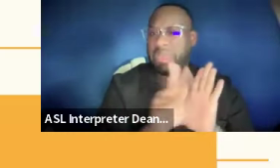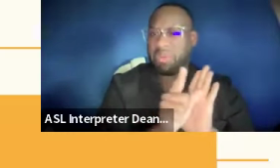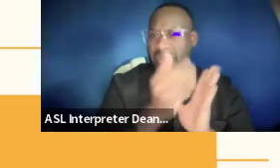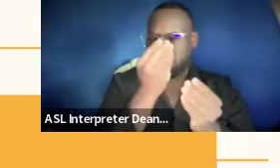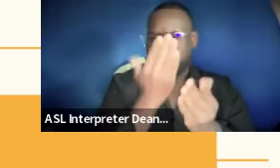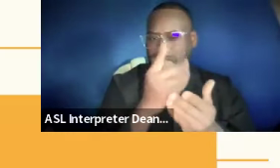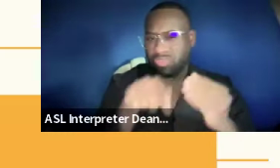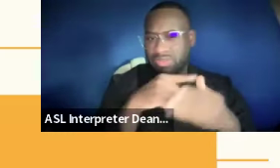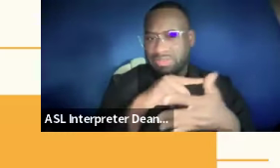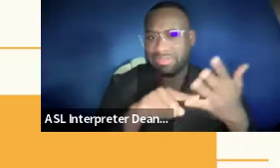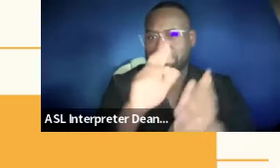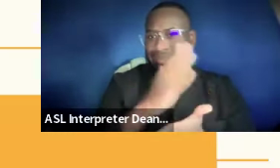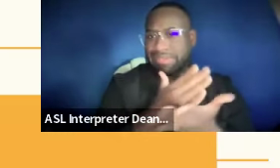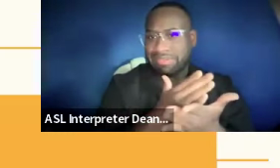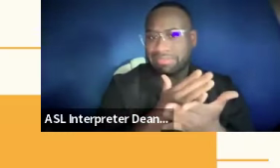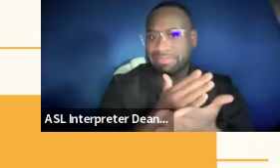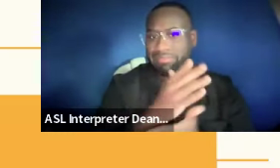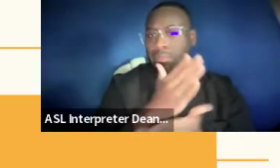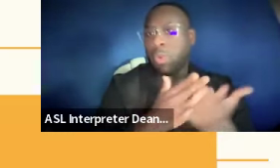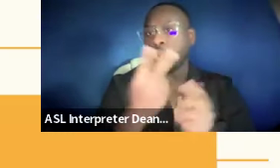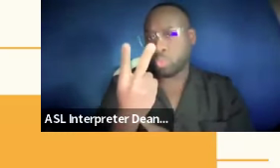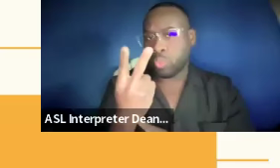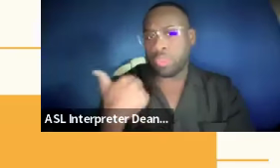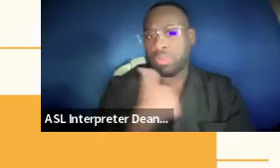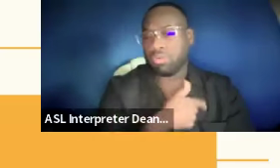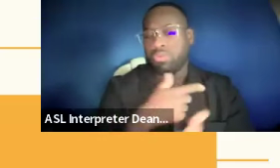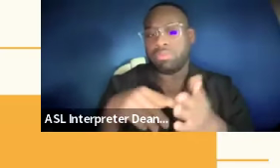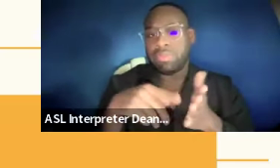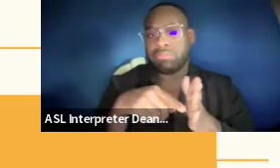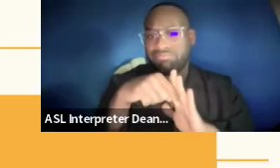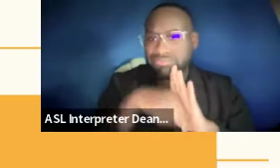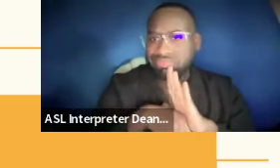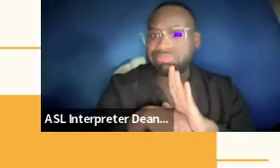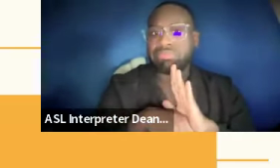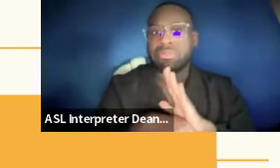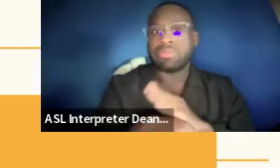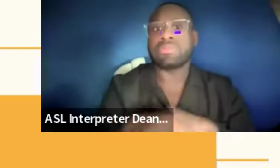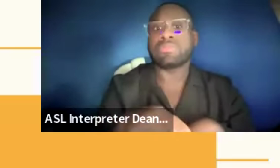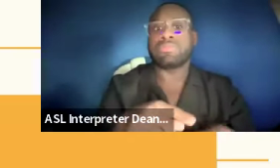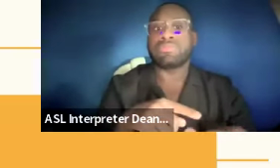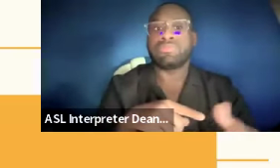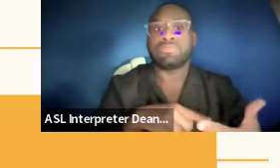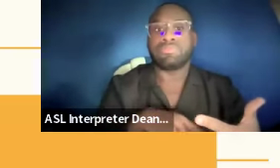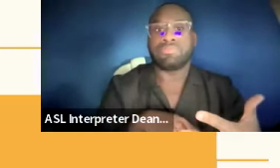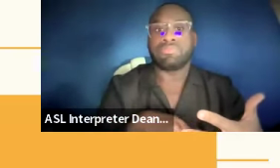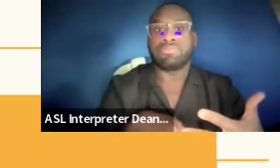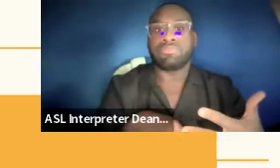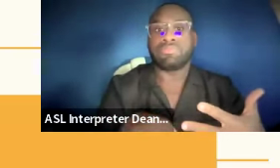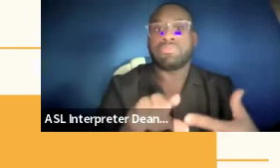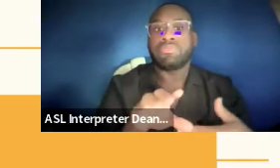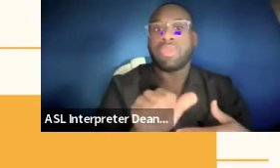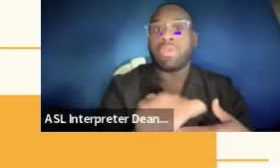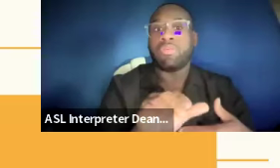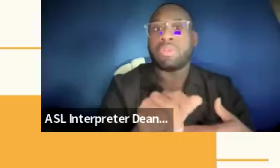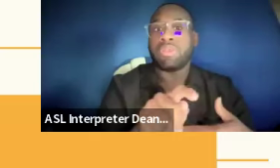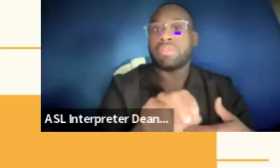the second part to the series that we're in. And we will talk about the Oversight and Council Accountability panel.